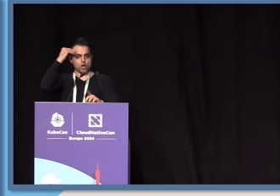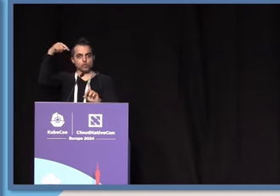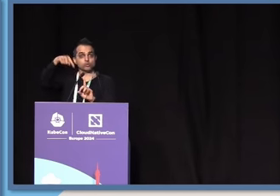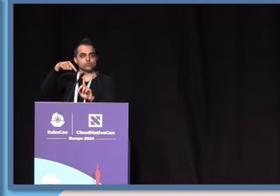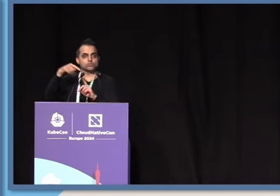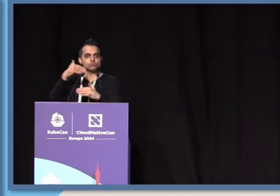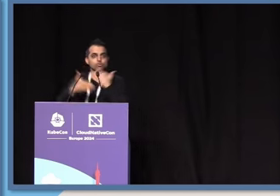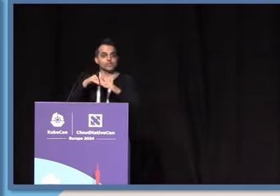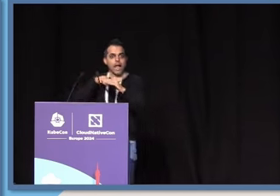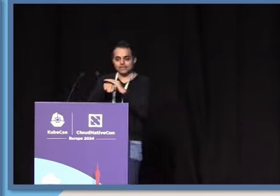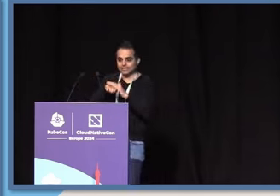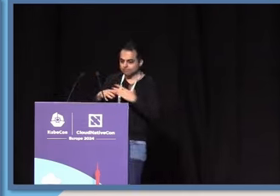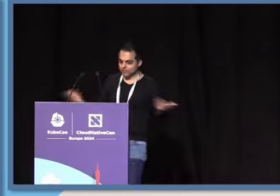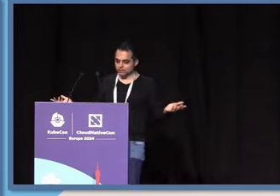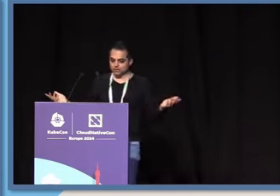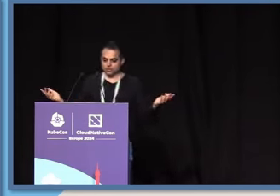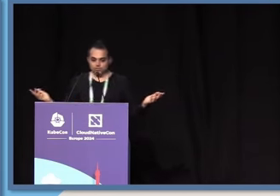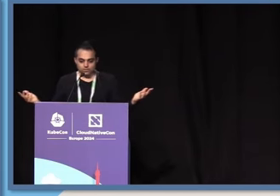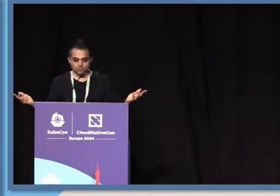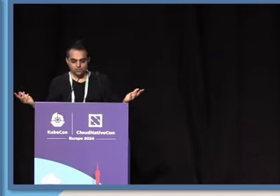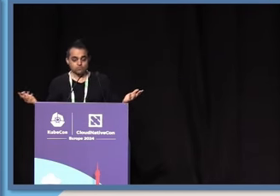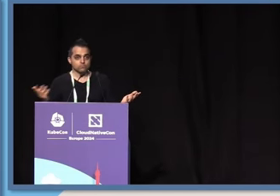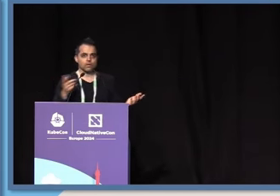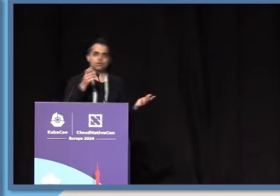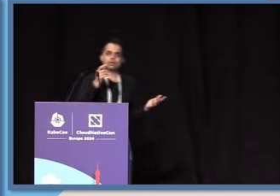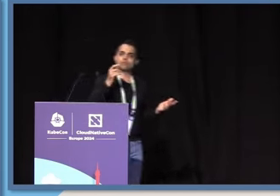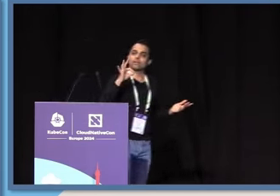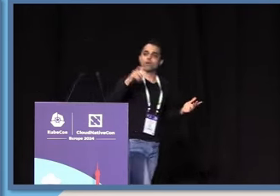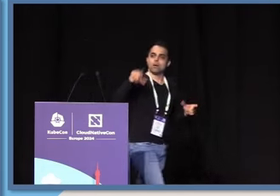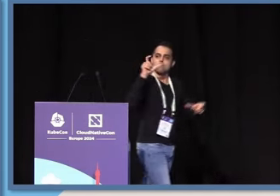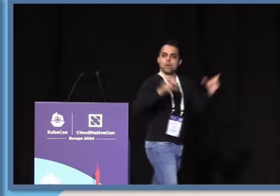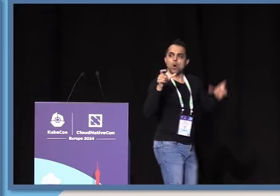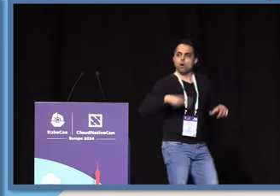happen. They have no knowledge or training and it's an empty claim.